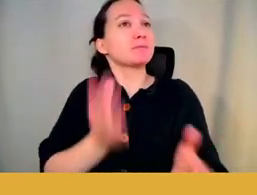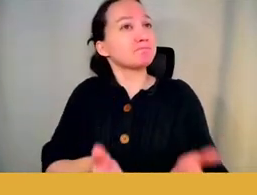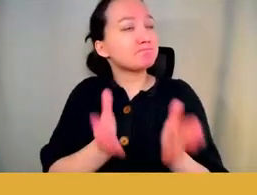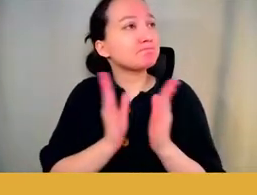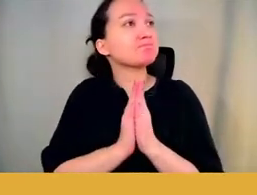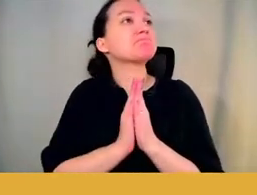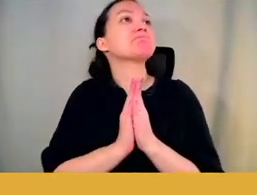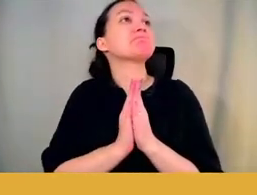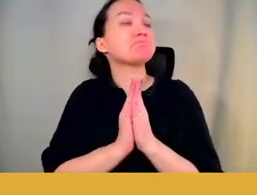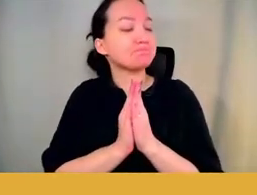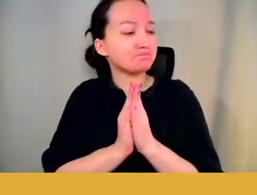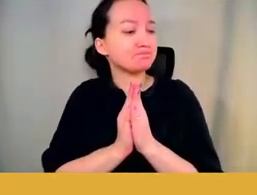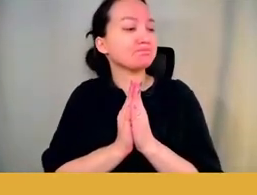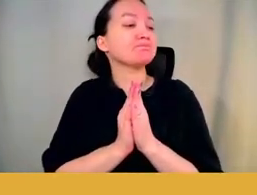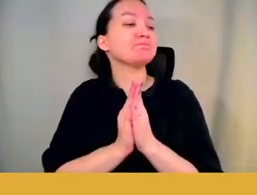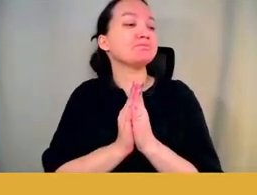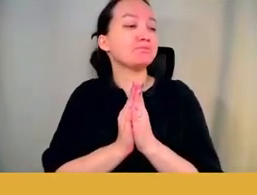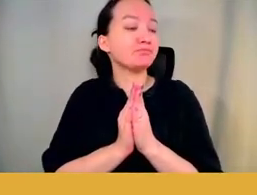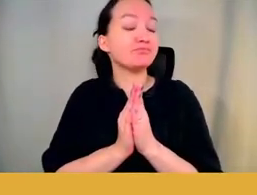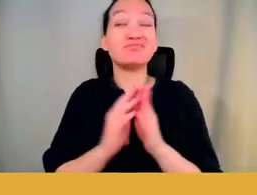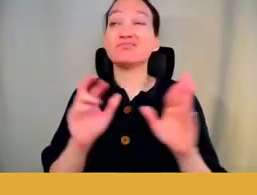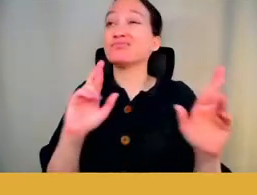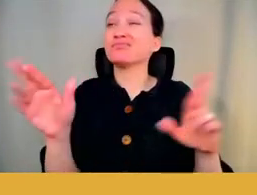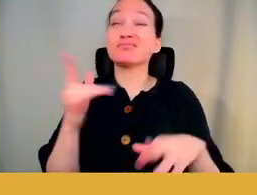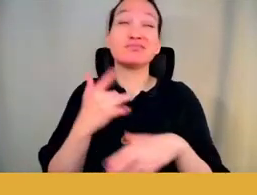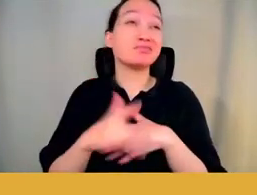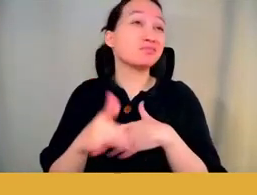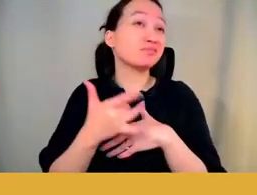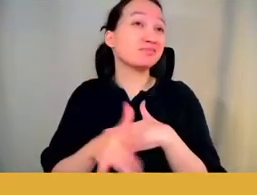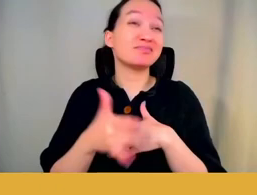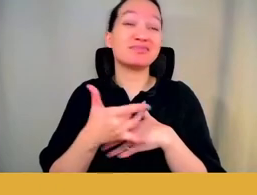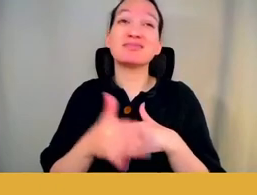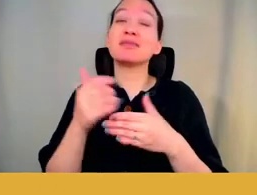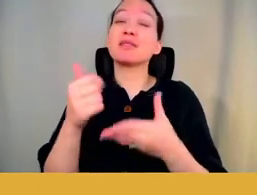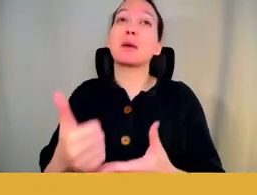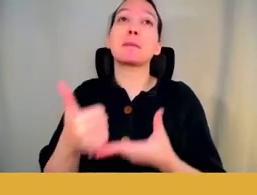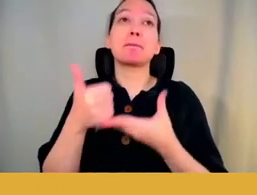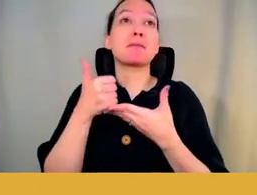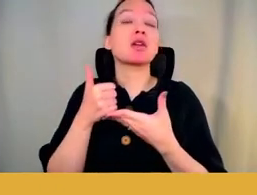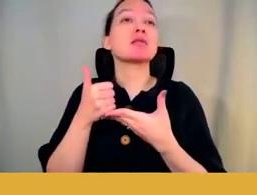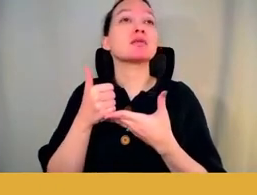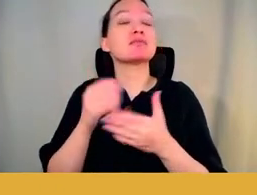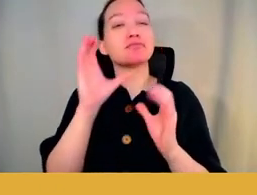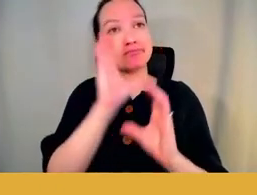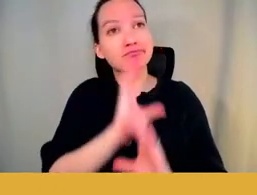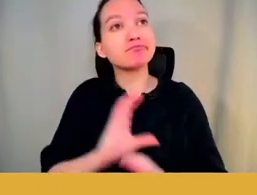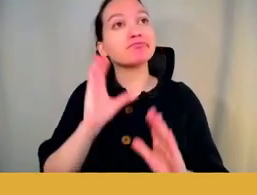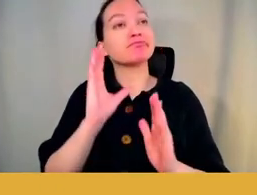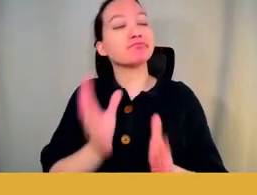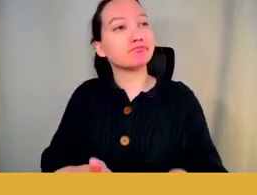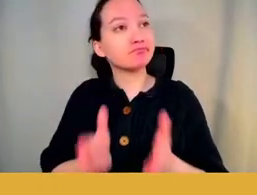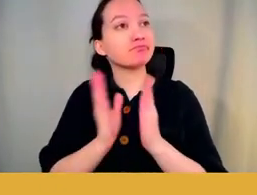for it. God, it's readily available to us, so help us to seek it and to ask.